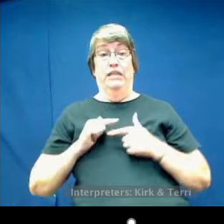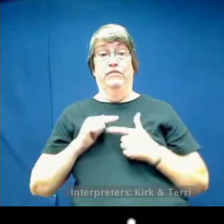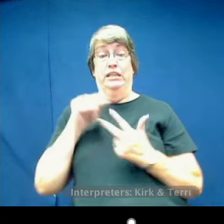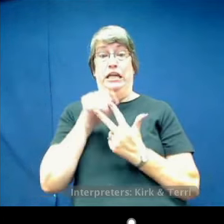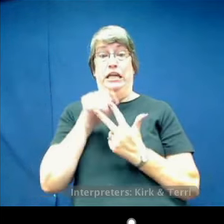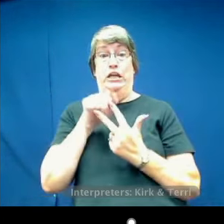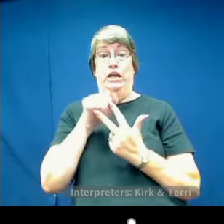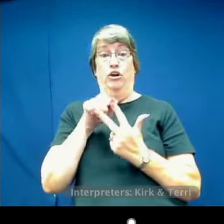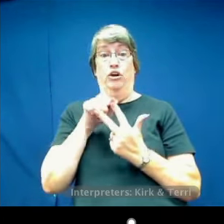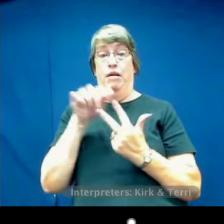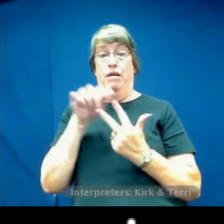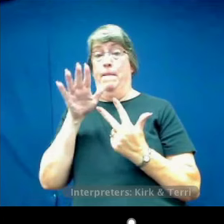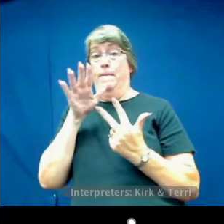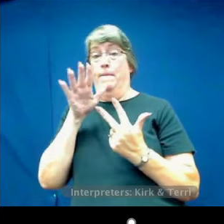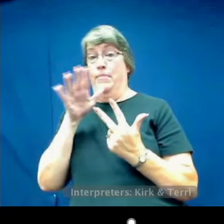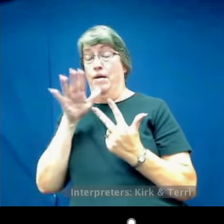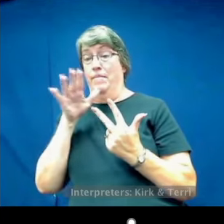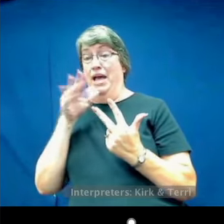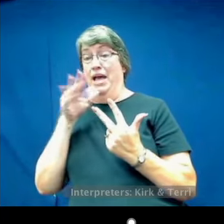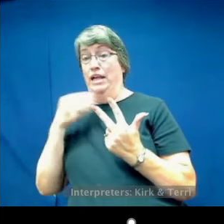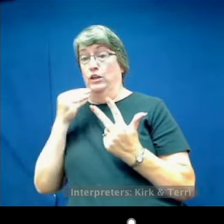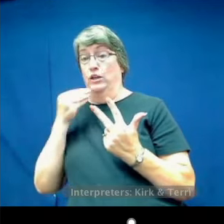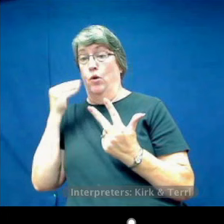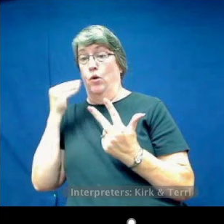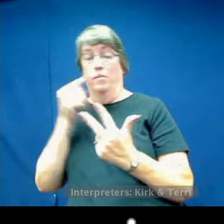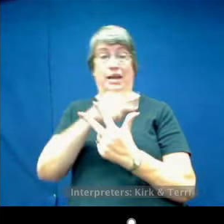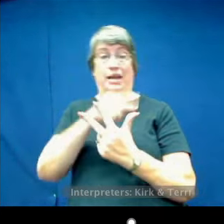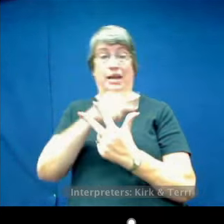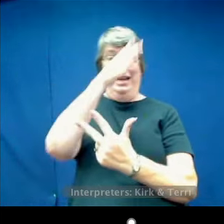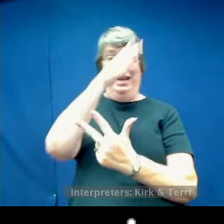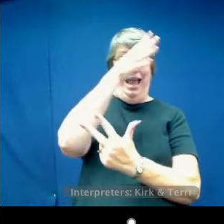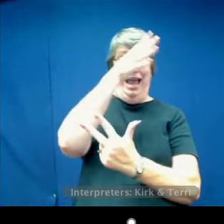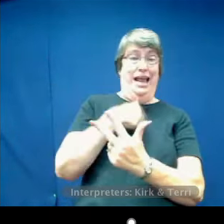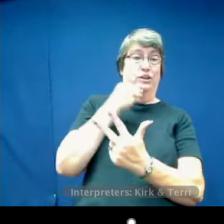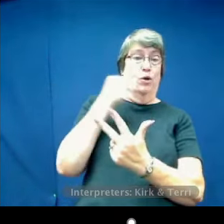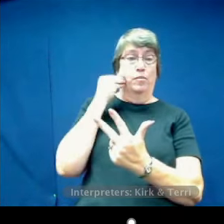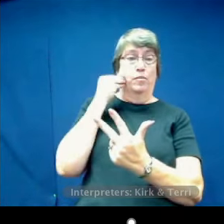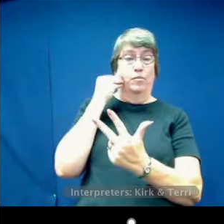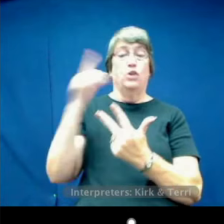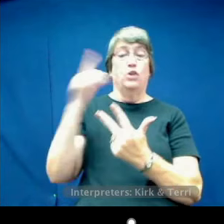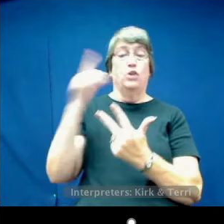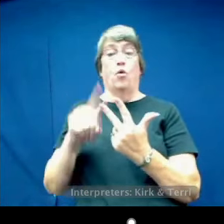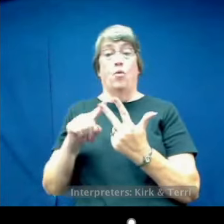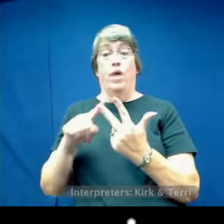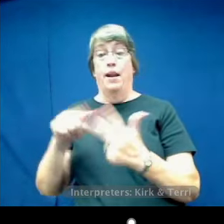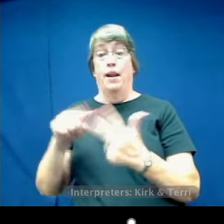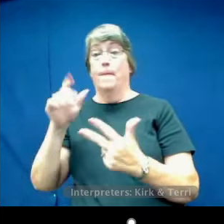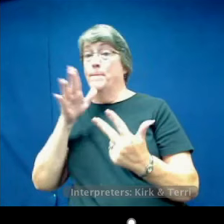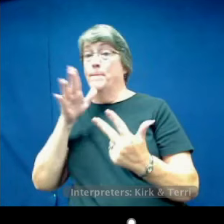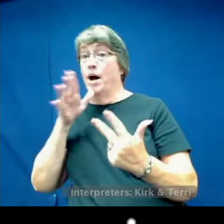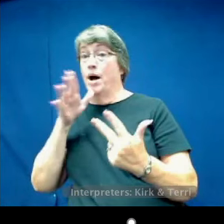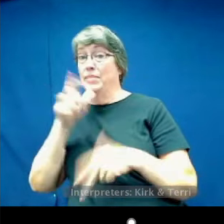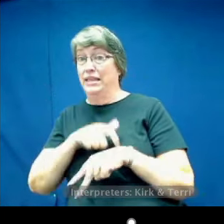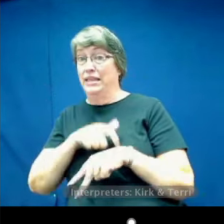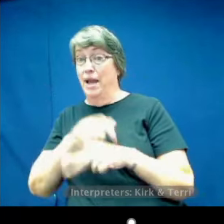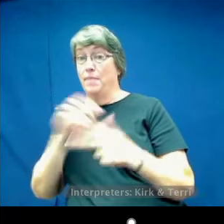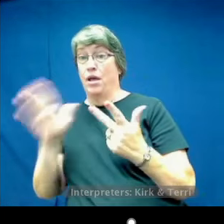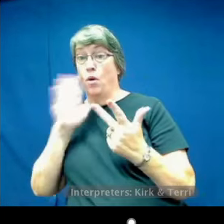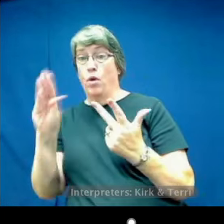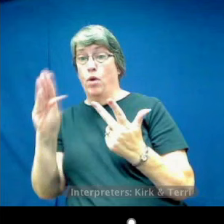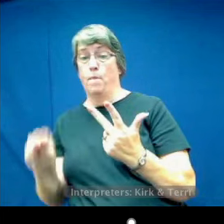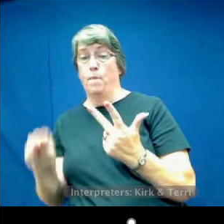when mom has custody, she moves in, and then for a month or so, and then she moves out and dad moves in, and they go back and forth that